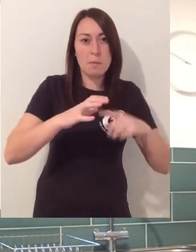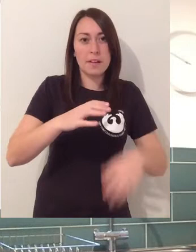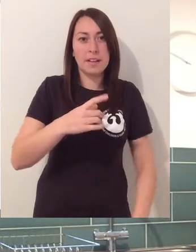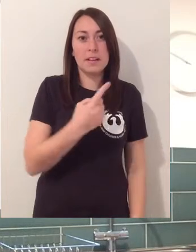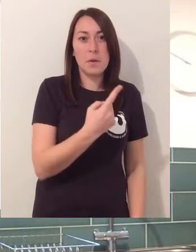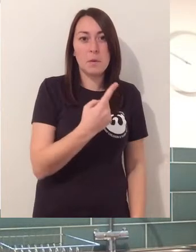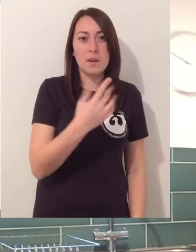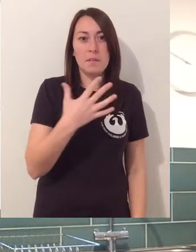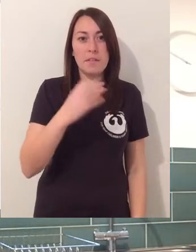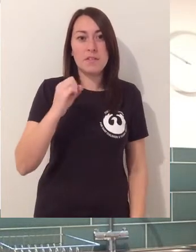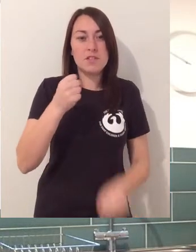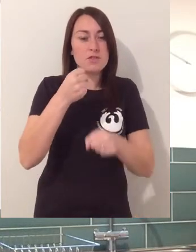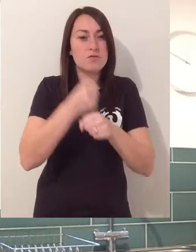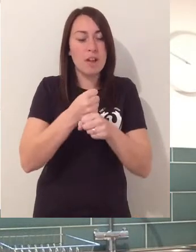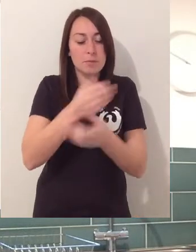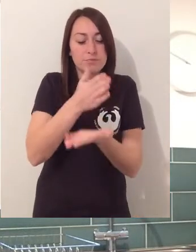up nicely.